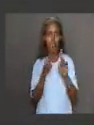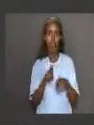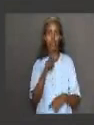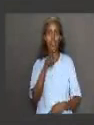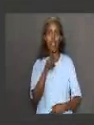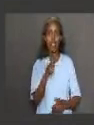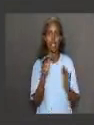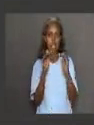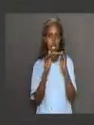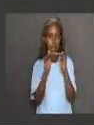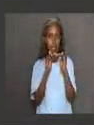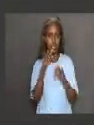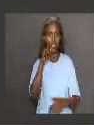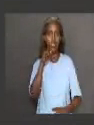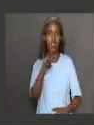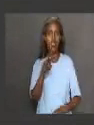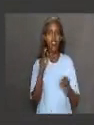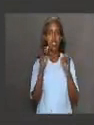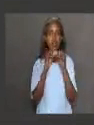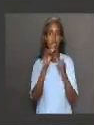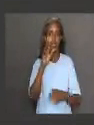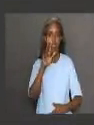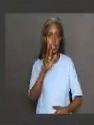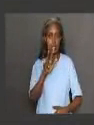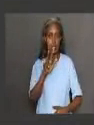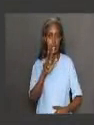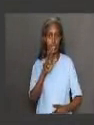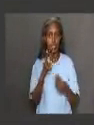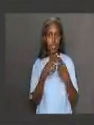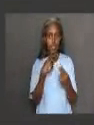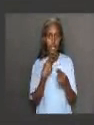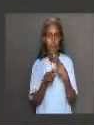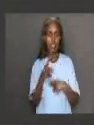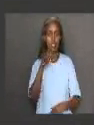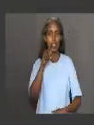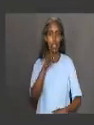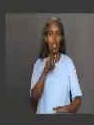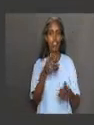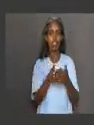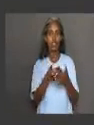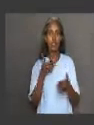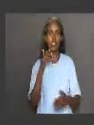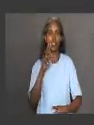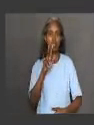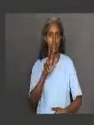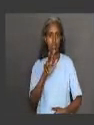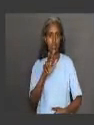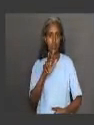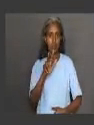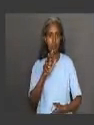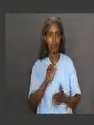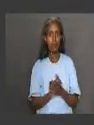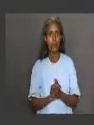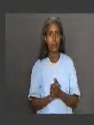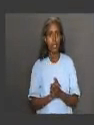x equals x plus 3 times x minus 3 can